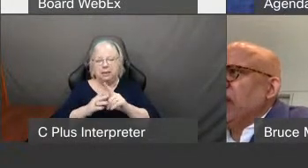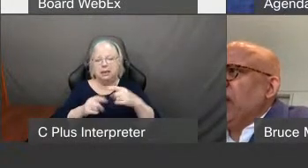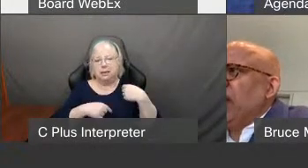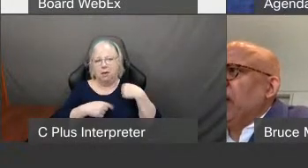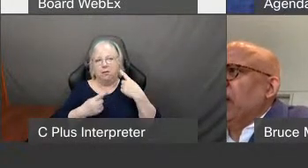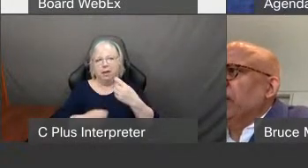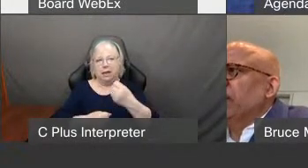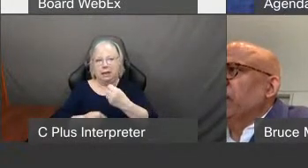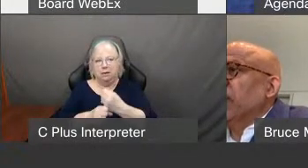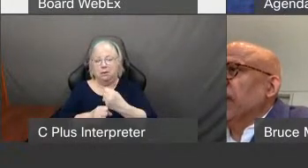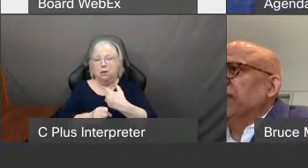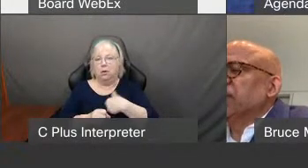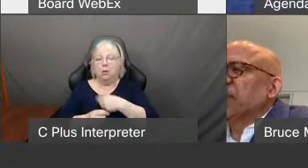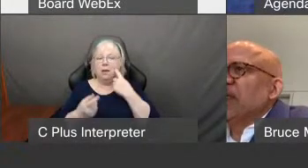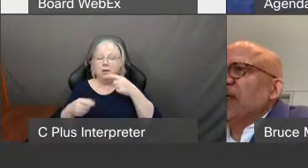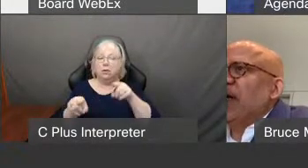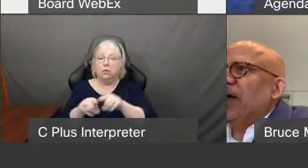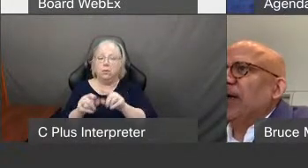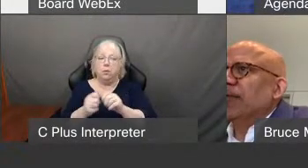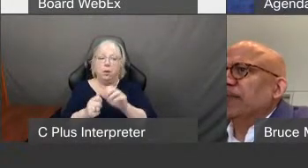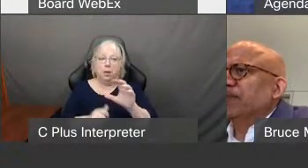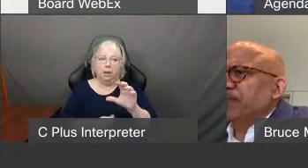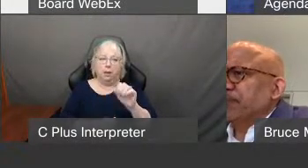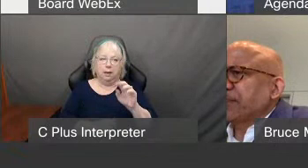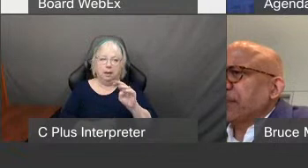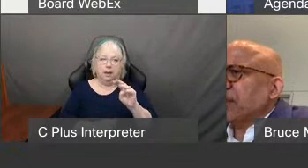Kamak Village.